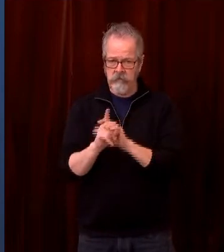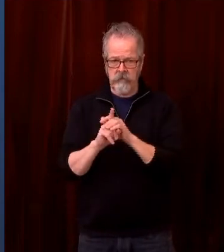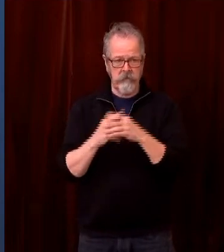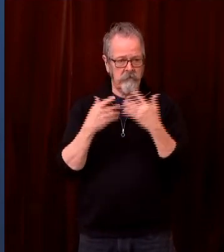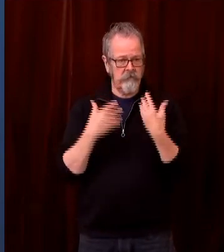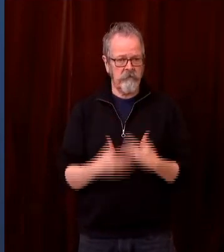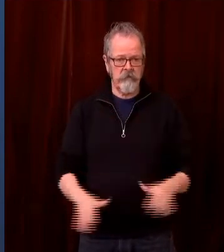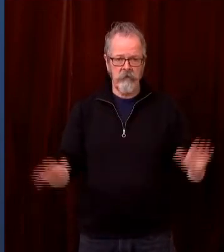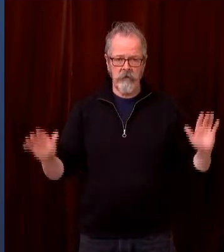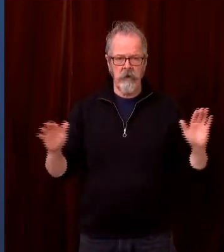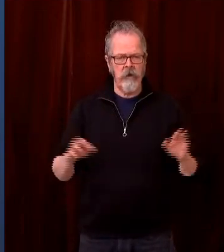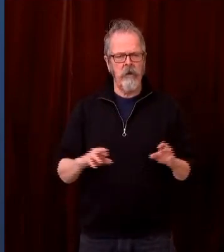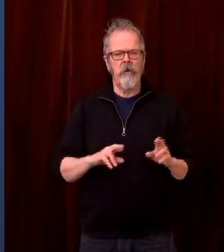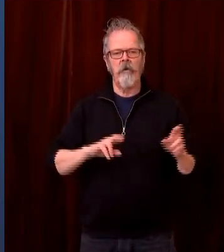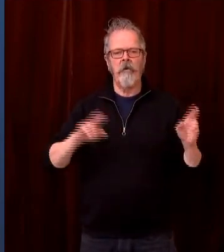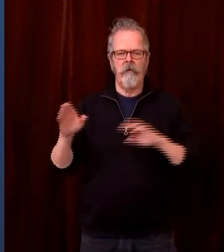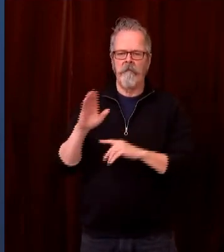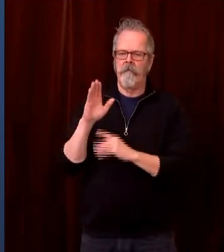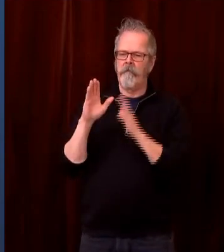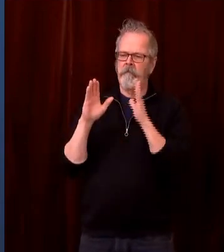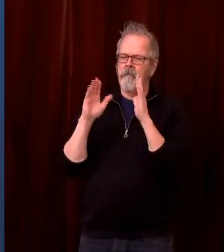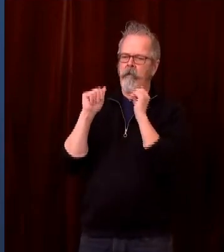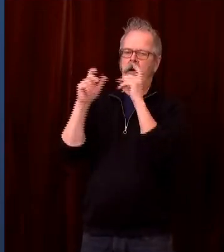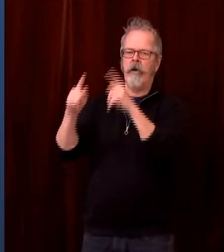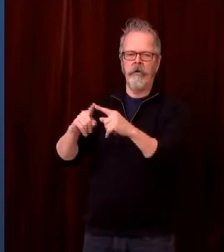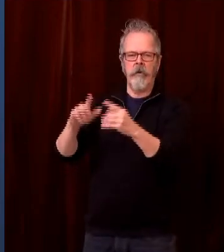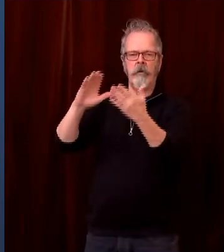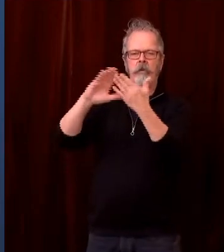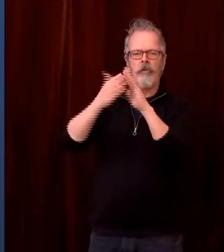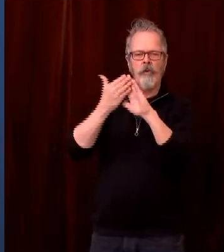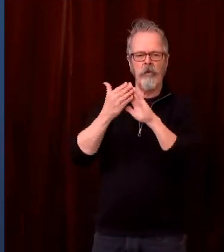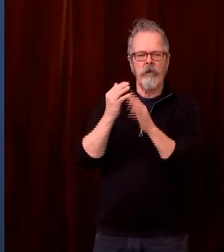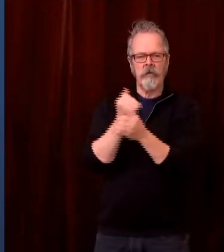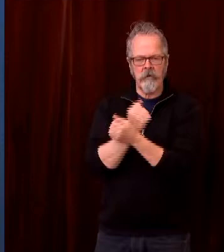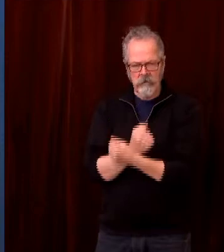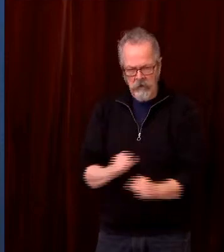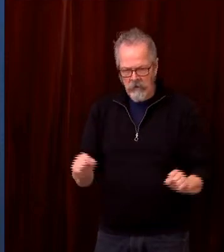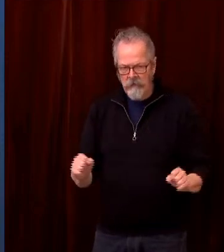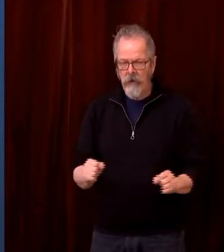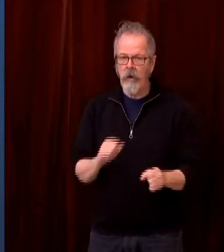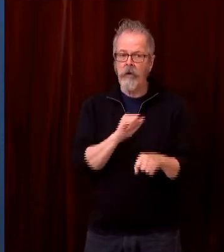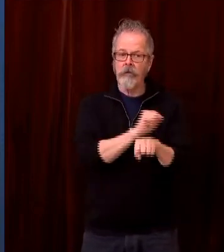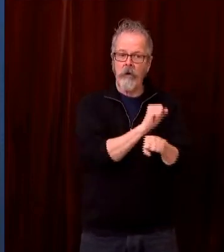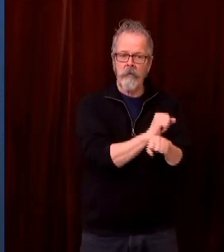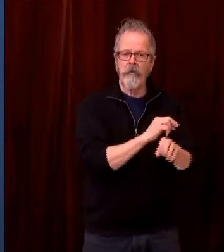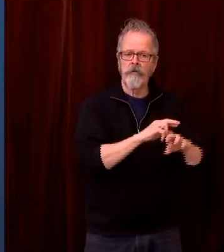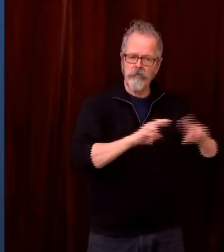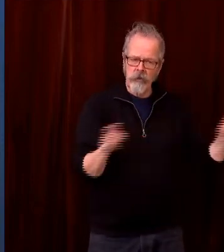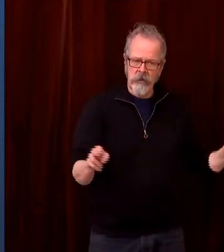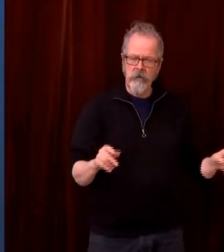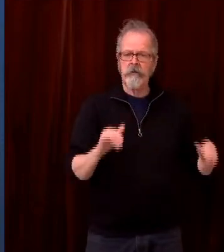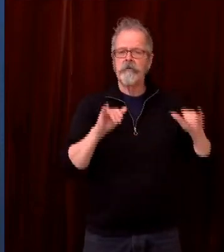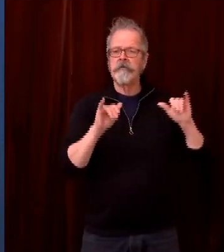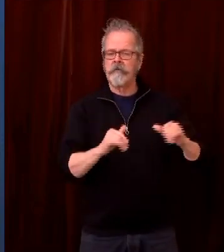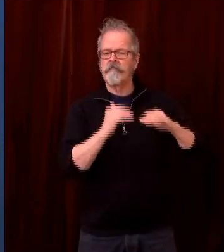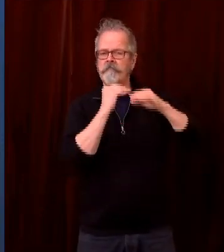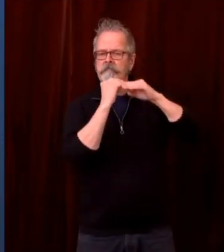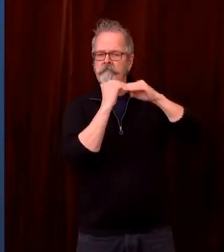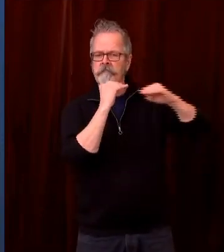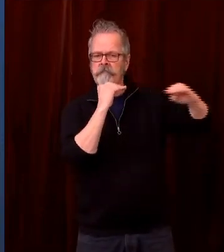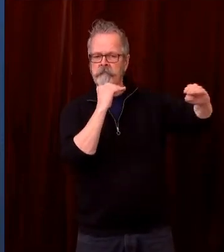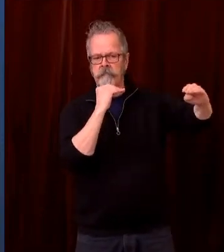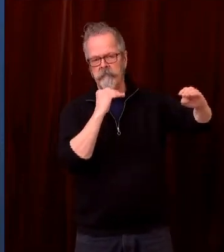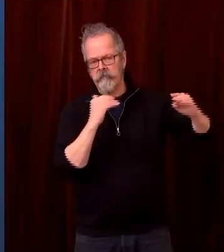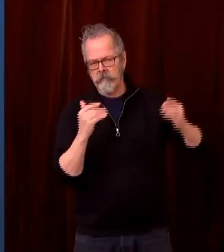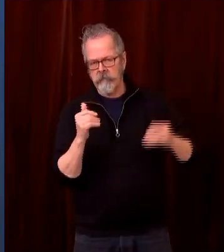by preparing people so they don't have to go back into a life of crime, that is a significant mission statement for us. And we'll be looking